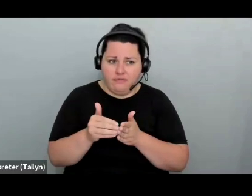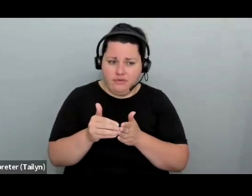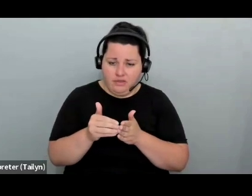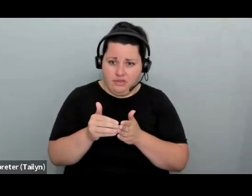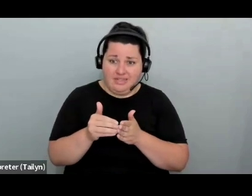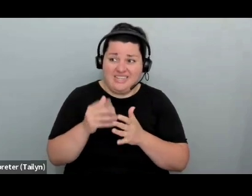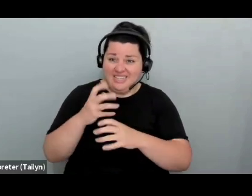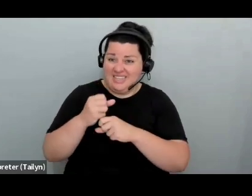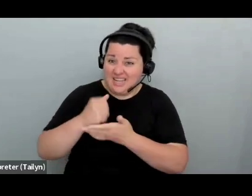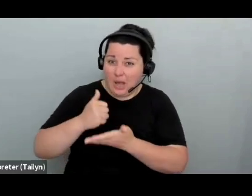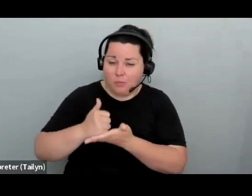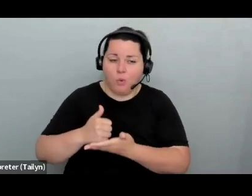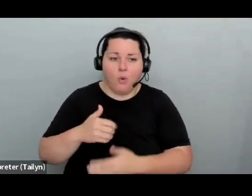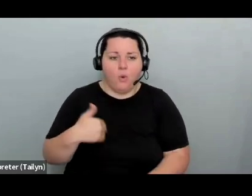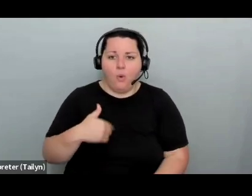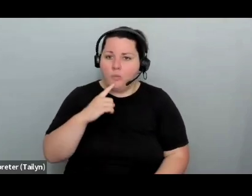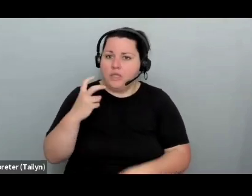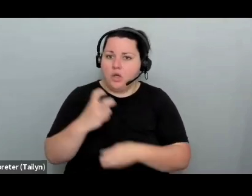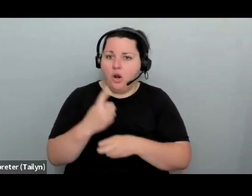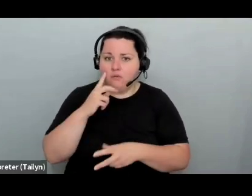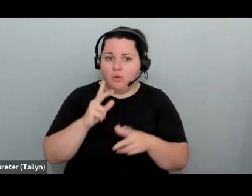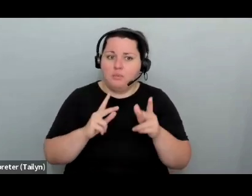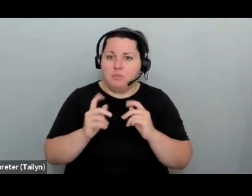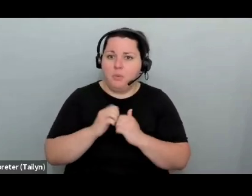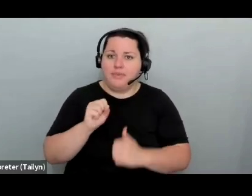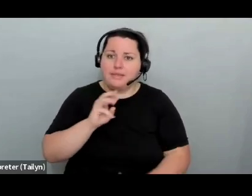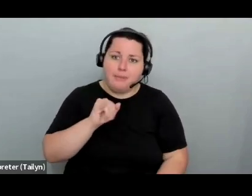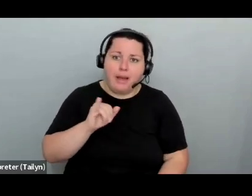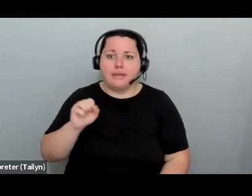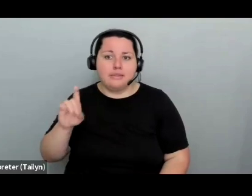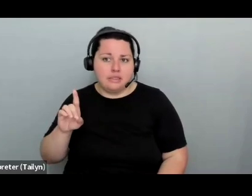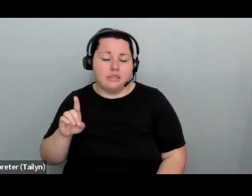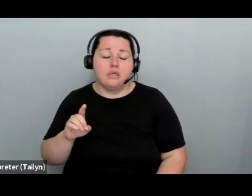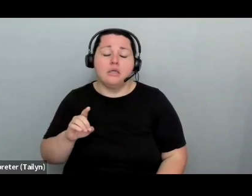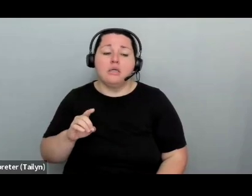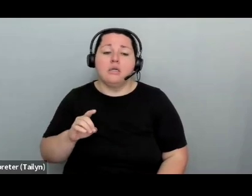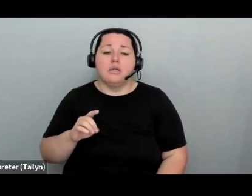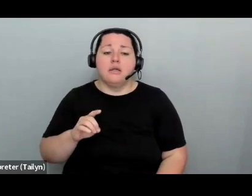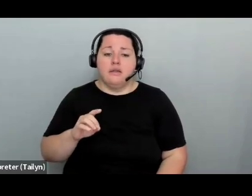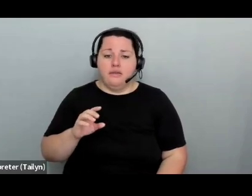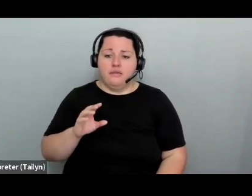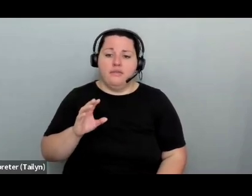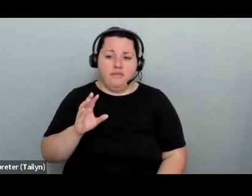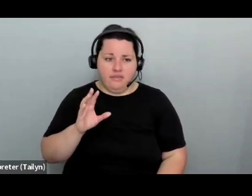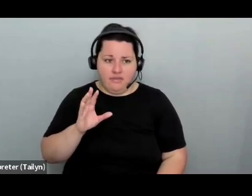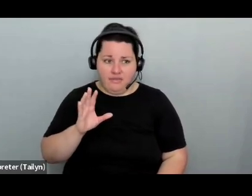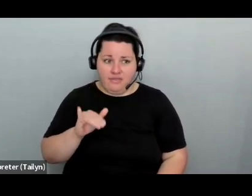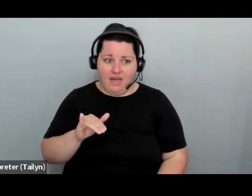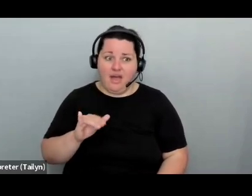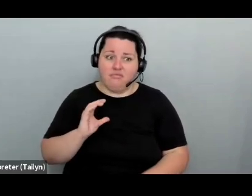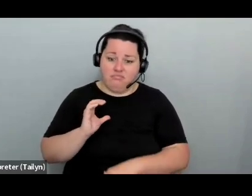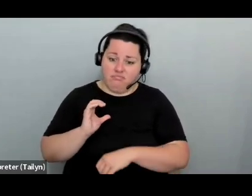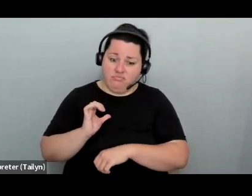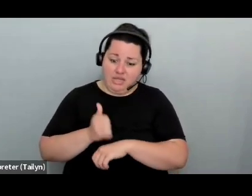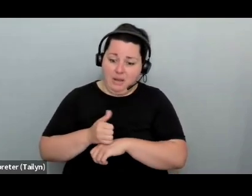be very difficult for individuals with SMI or SCD. I think that prior to SAMHSA's implementation of 988, when